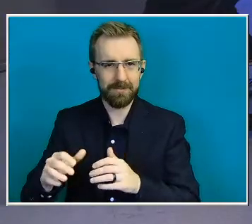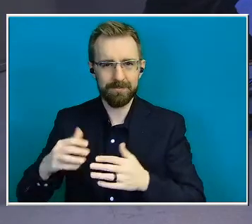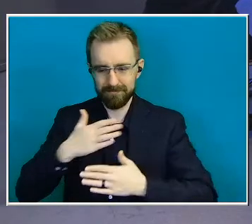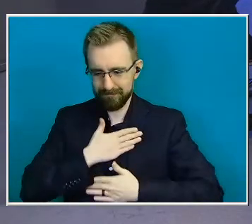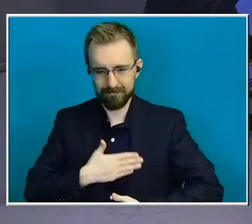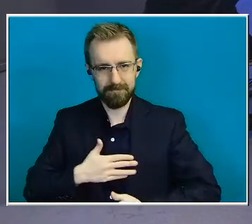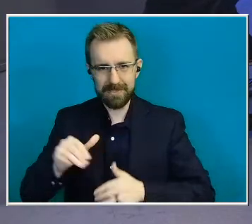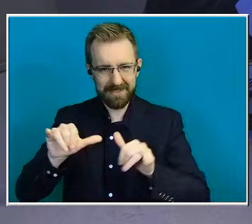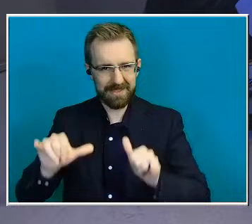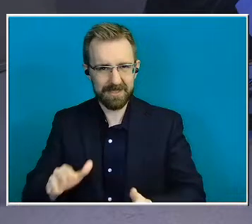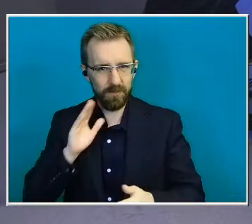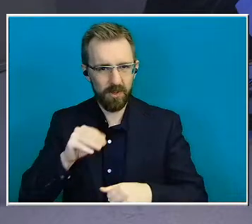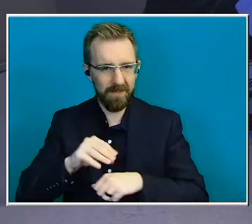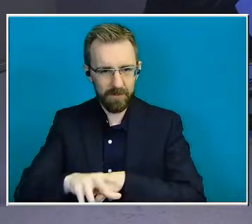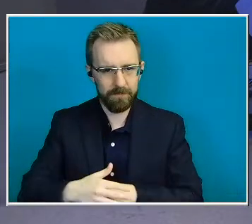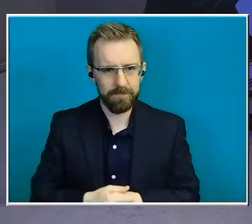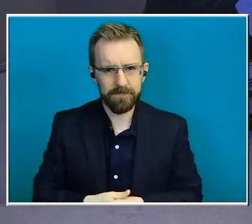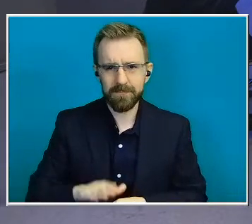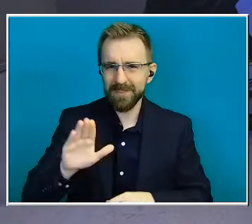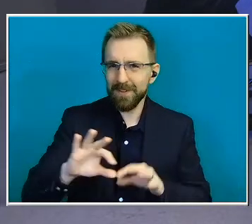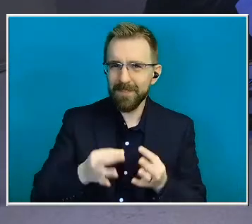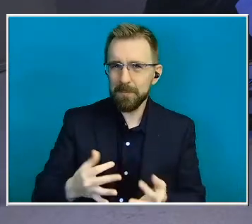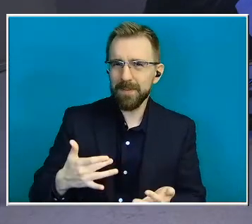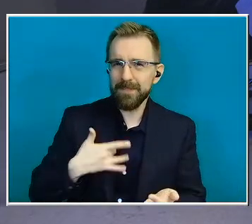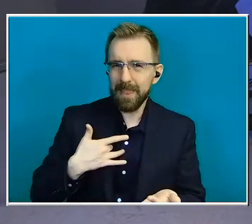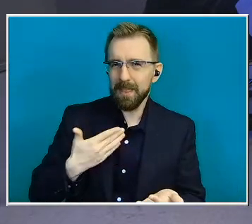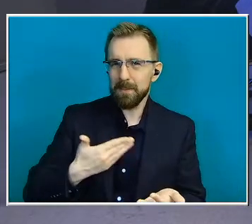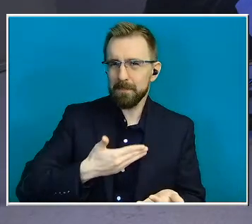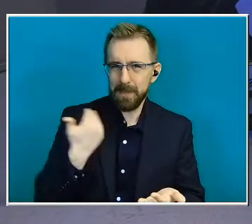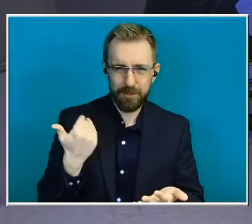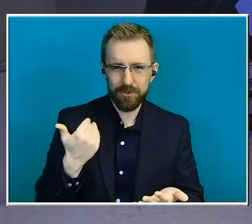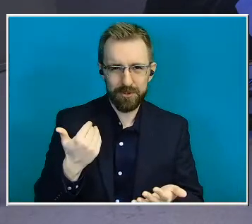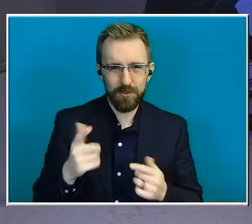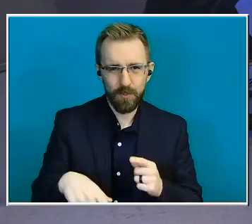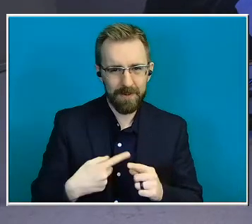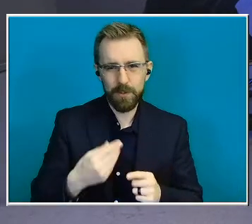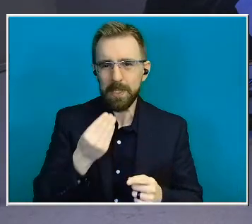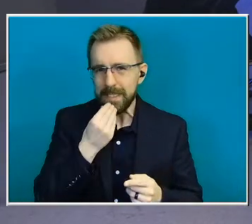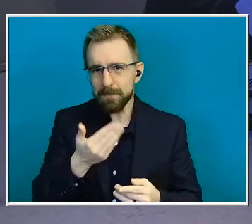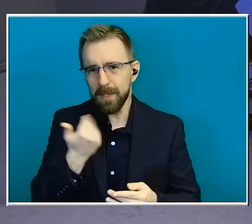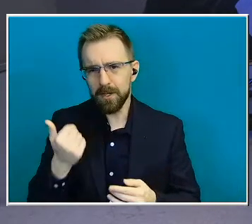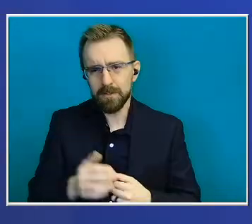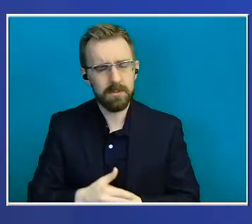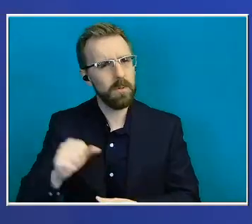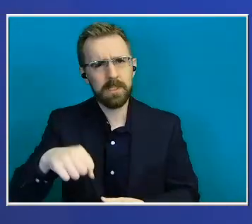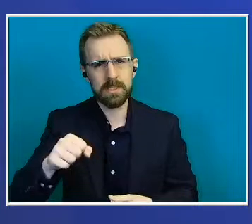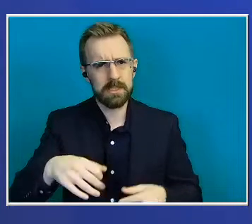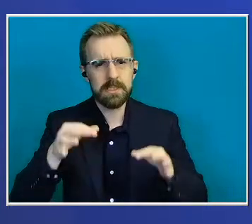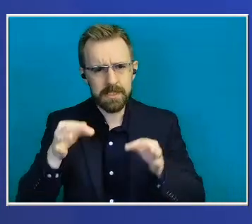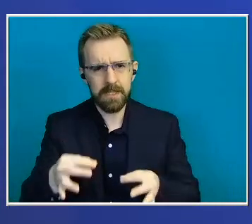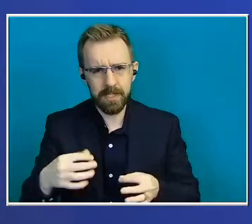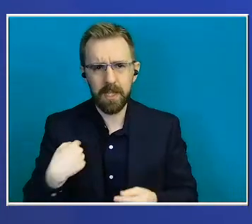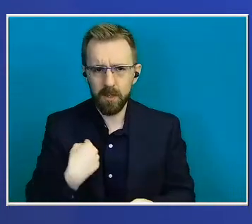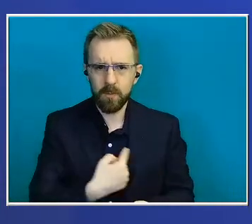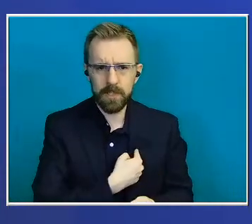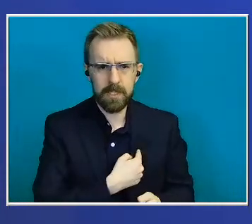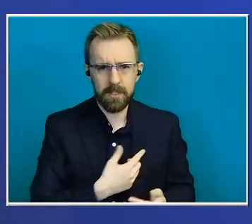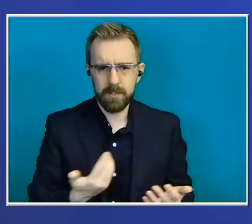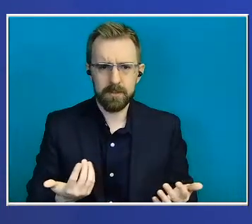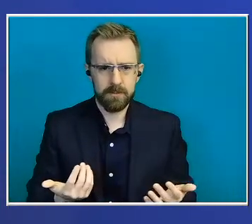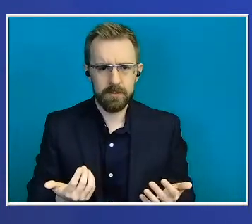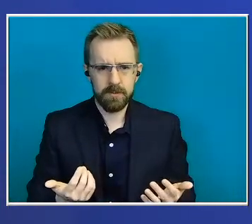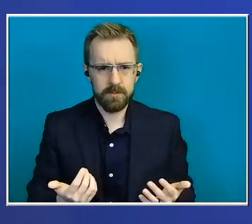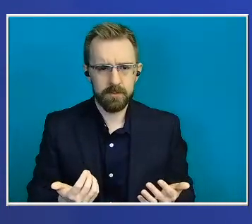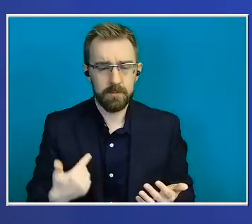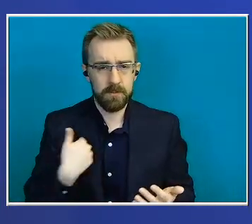your family just feel better when you're eating better? Yeah, definitely. And we love snacking